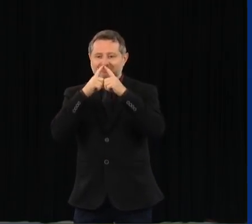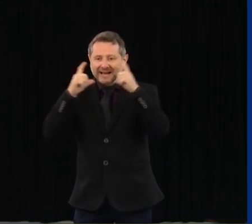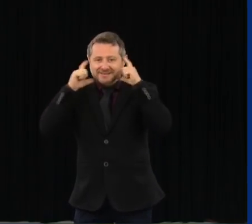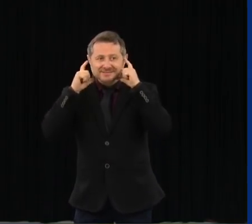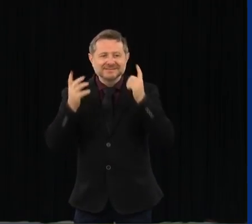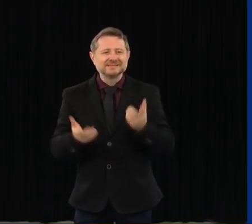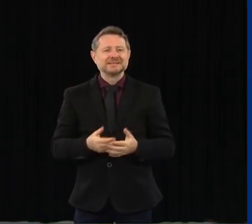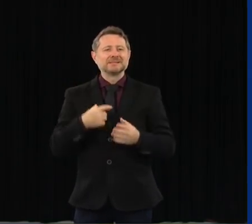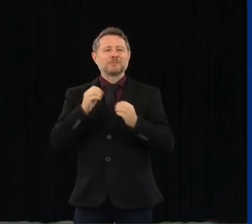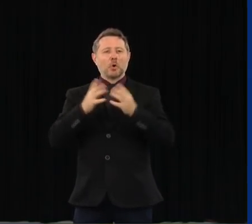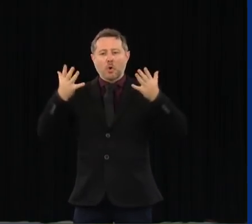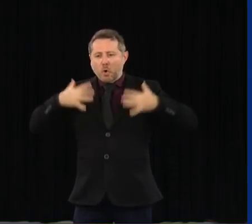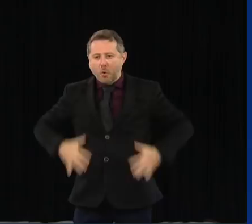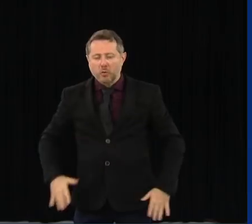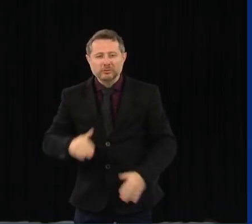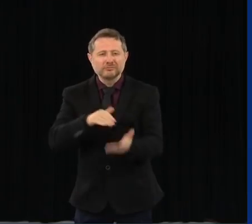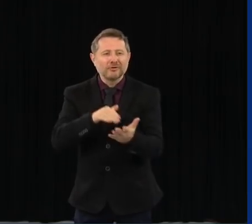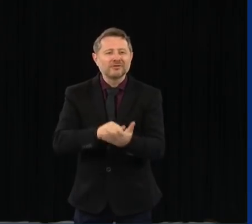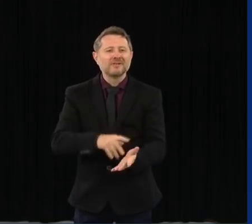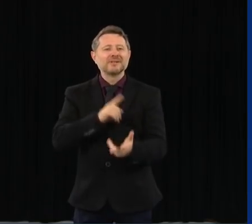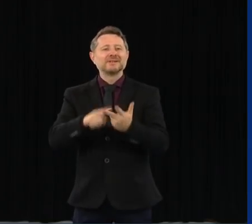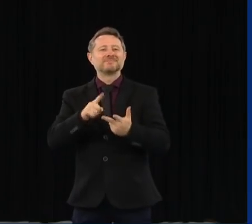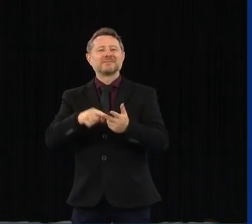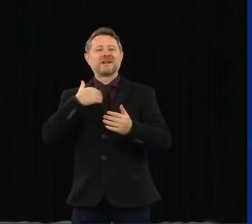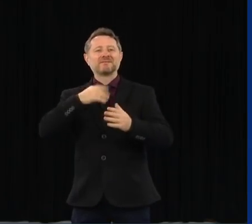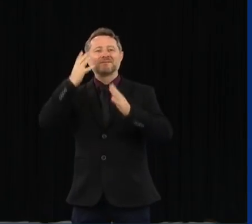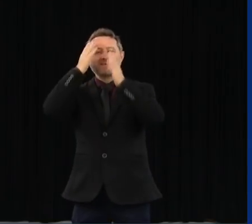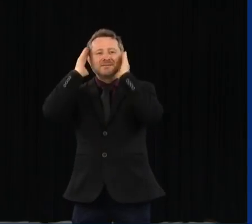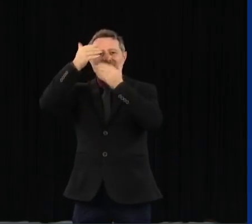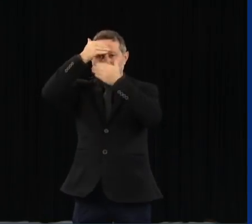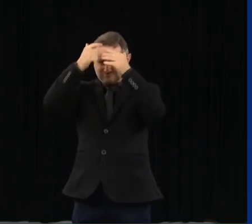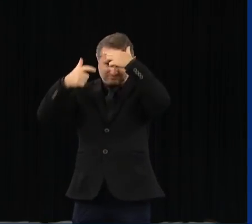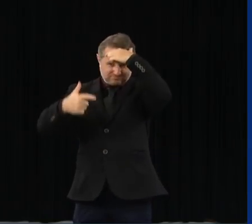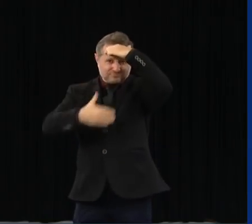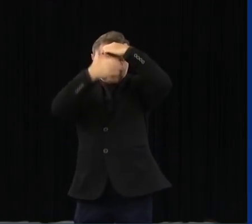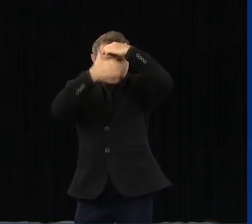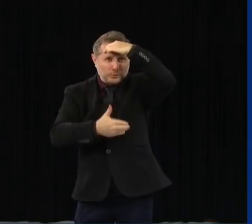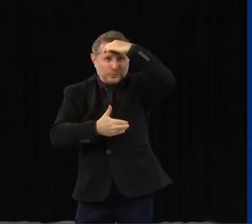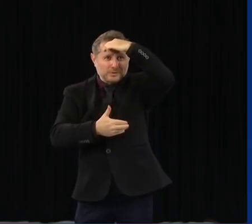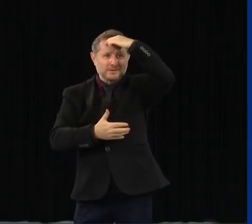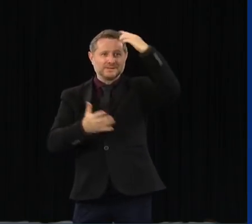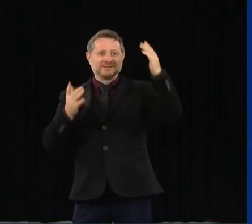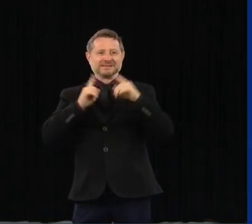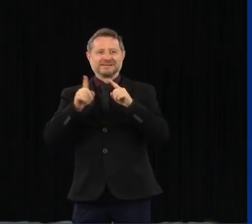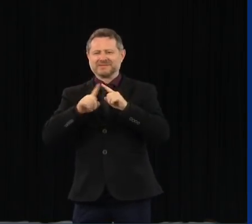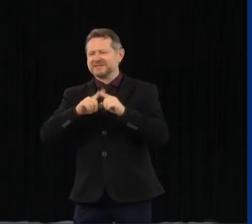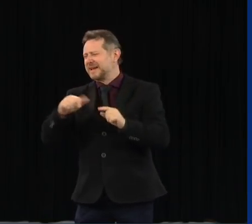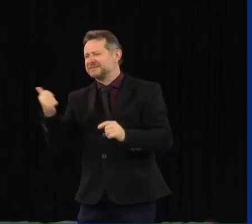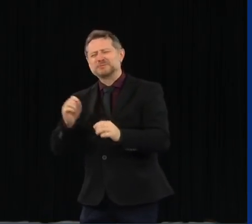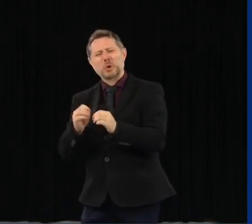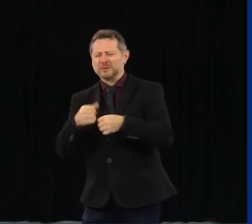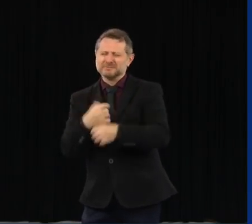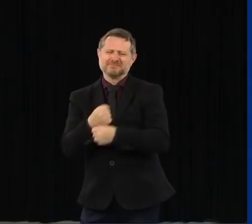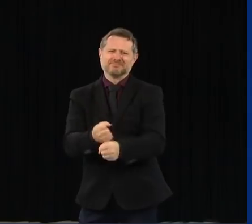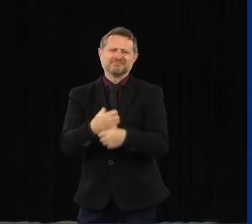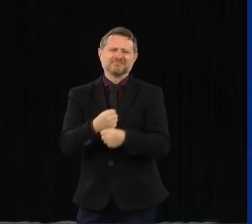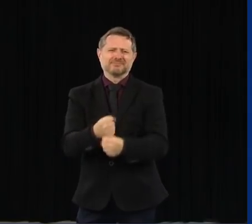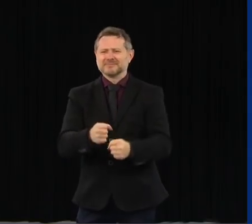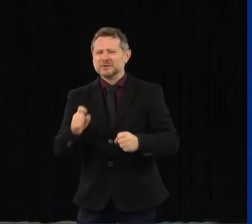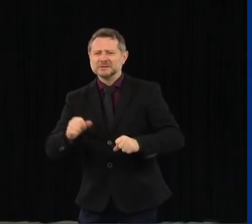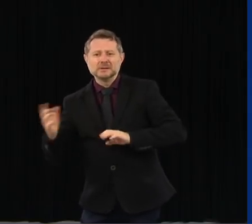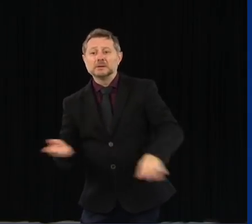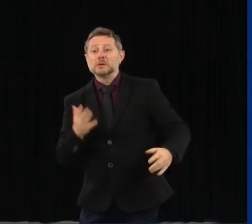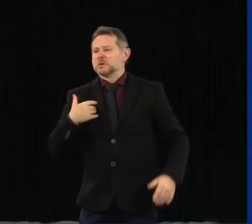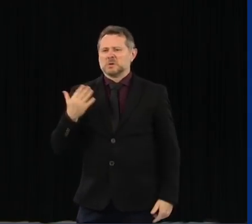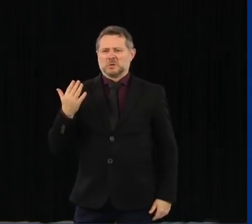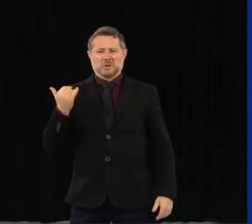unbelievable to me that in New York State, in the United States of America, we can't make these materials, and